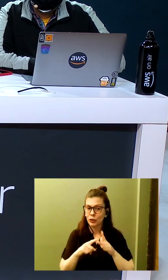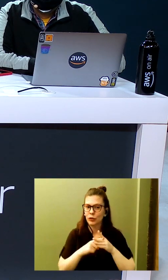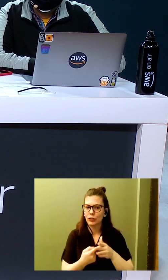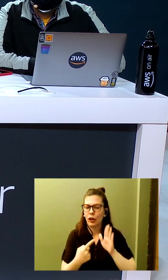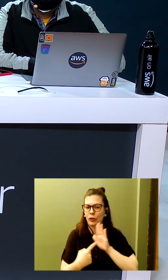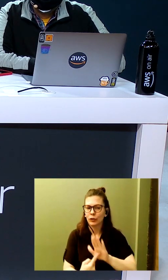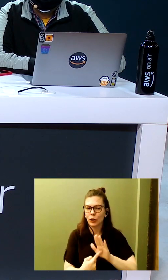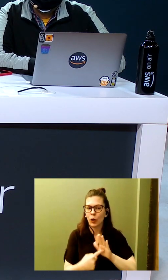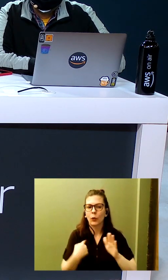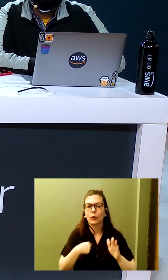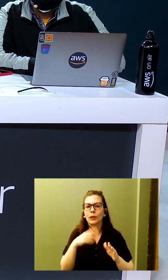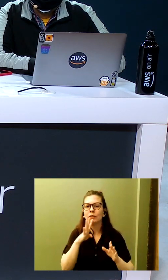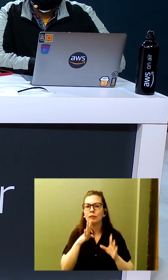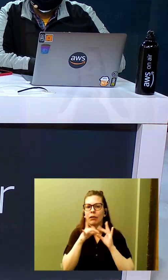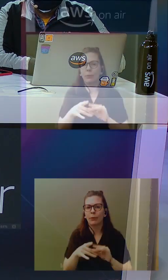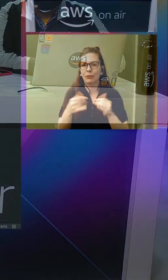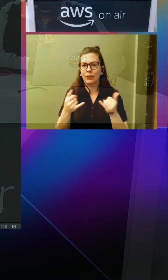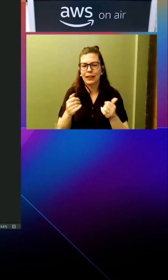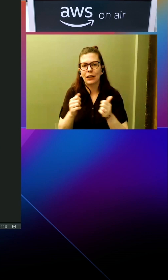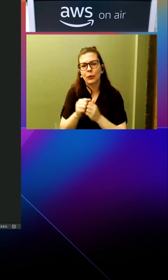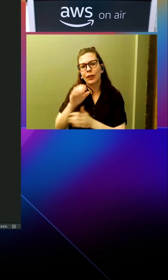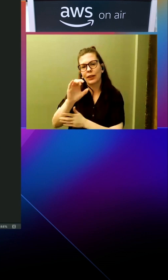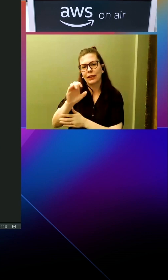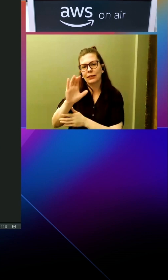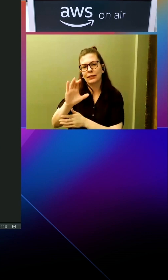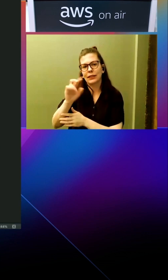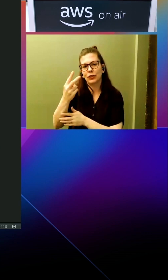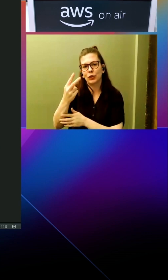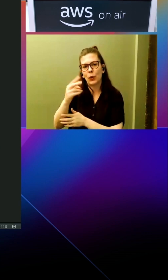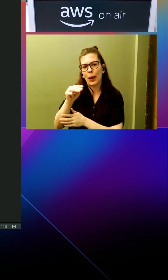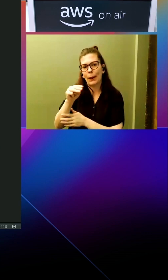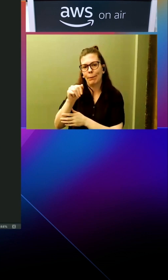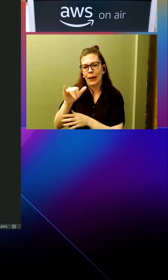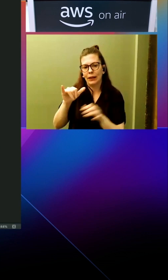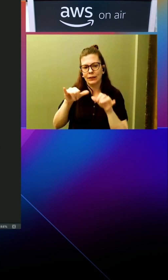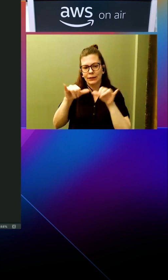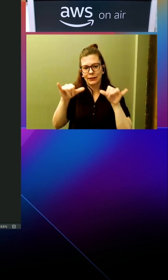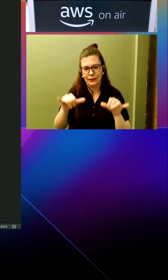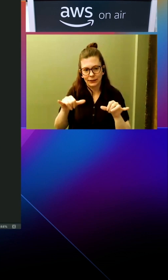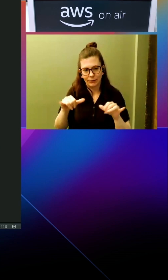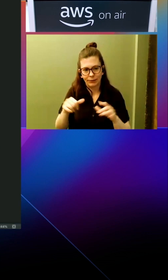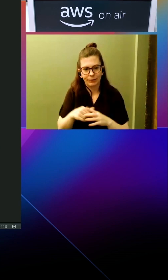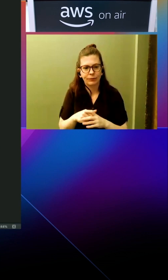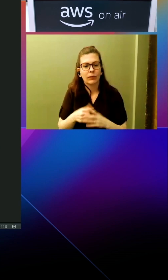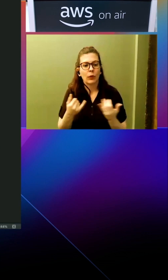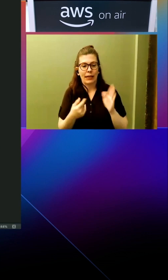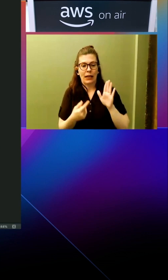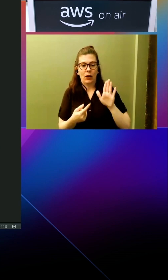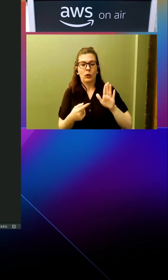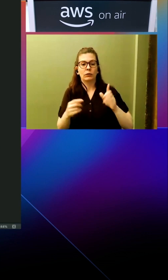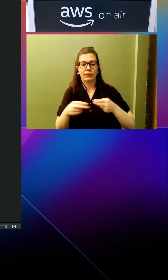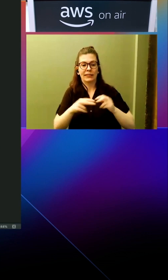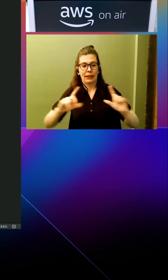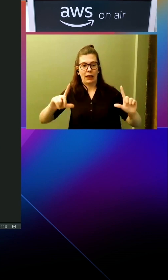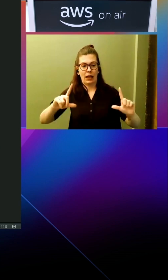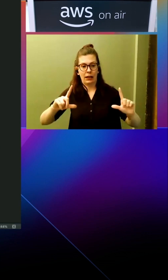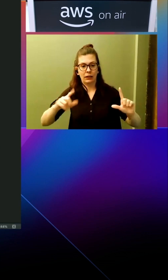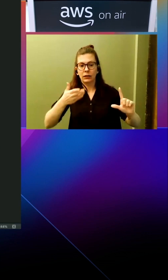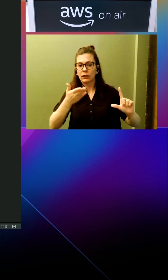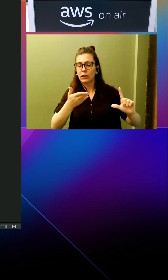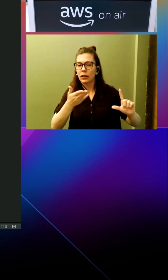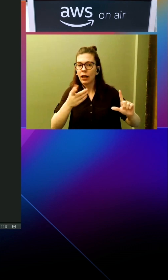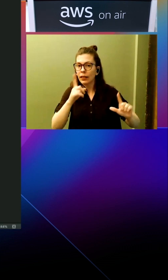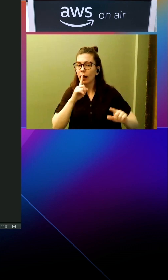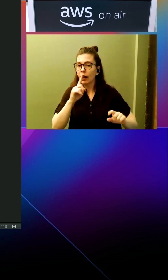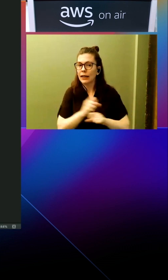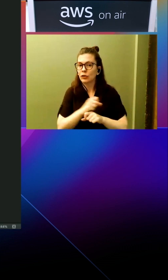talking about here with the EC2 Mac system. And right now I'm sharing a slide of what the actual hardware looks